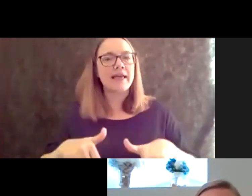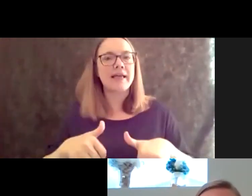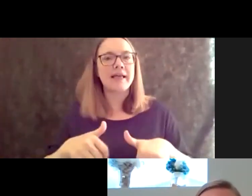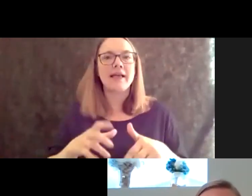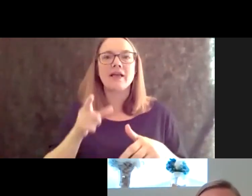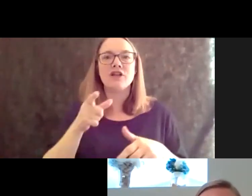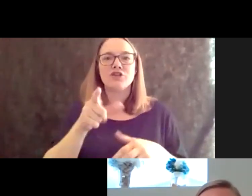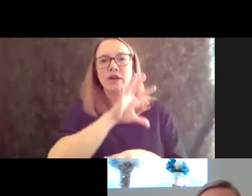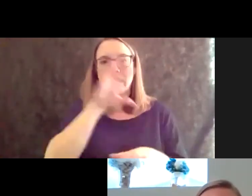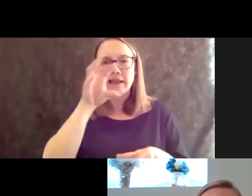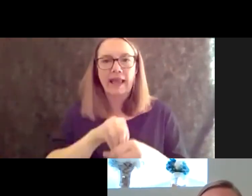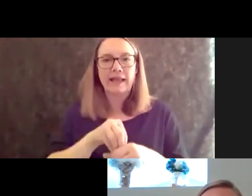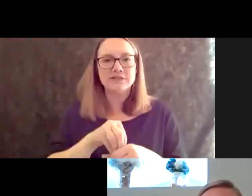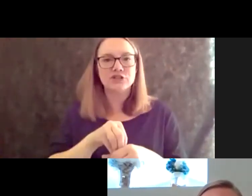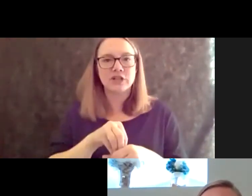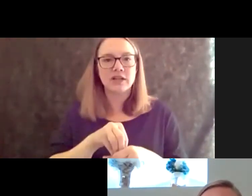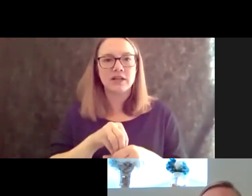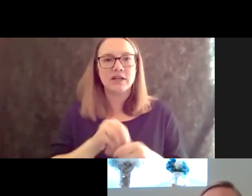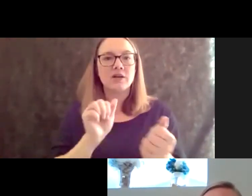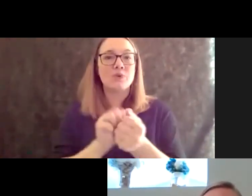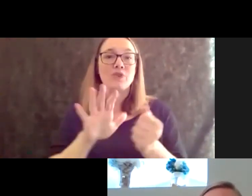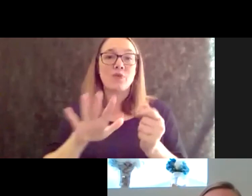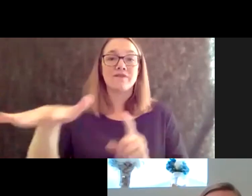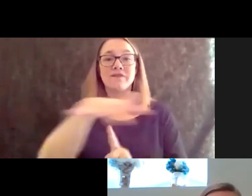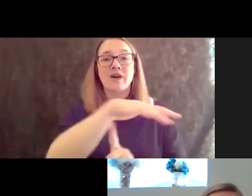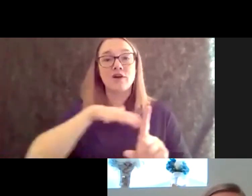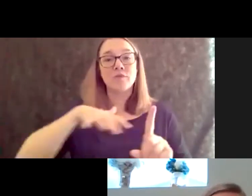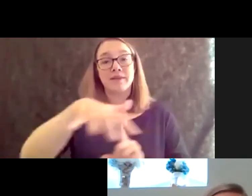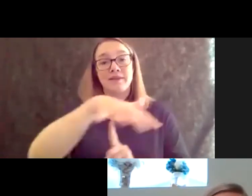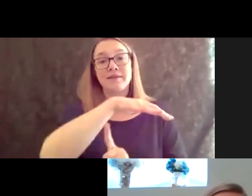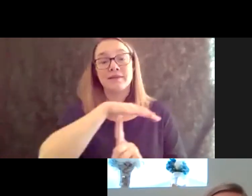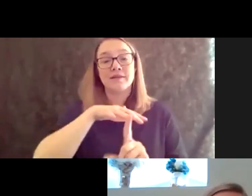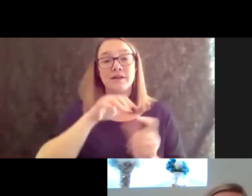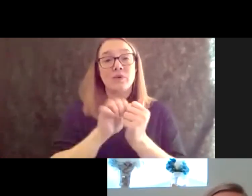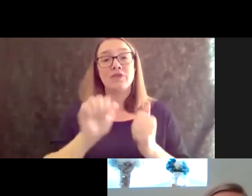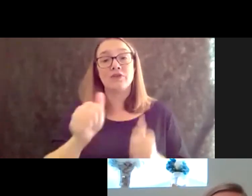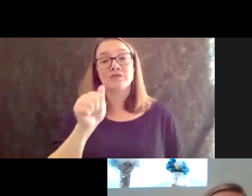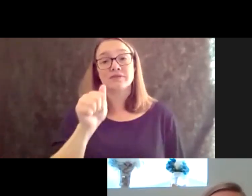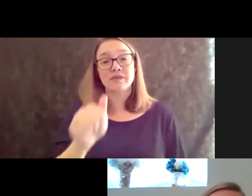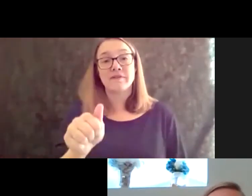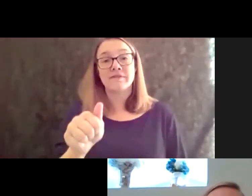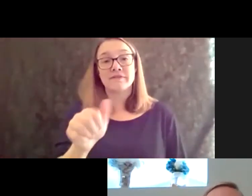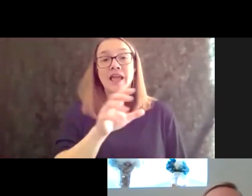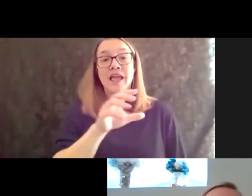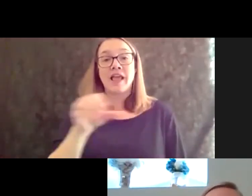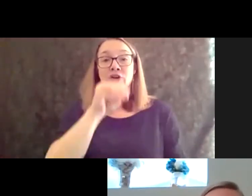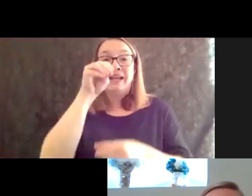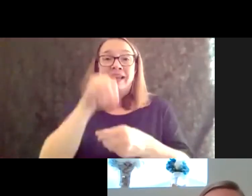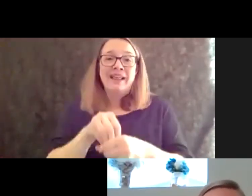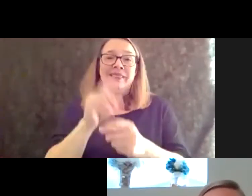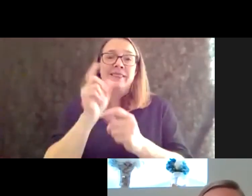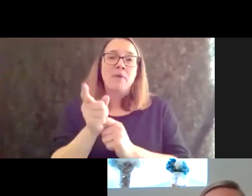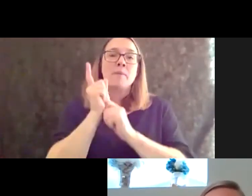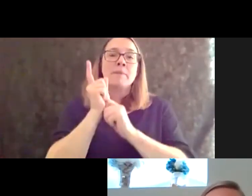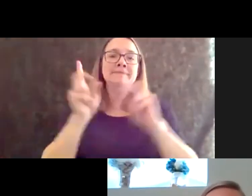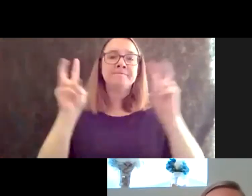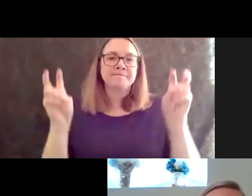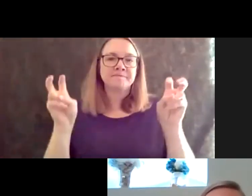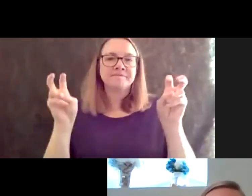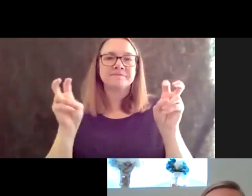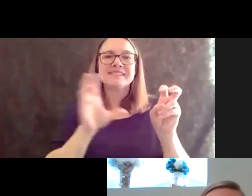engaging with your environment, you're engaging with yourself, and you're in the moment. And shameless